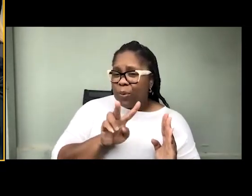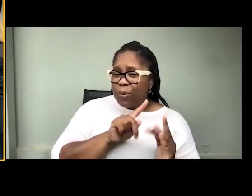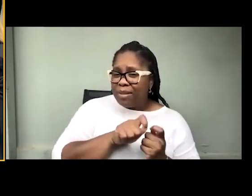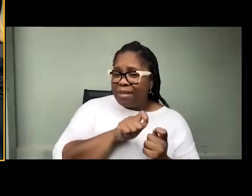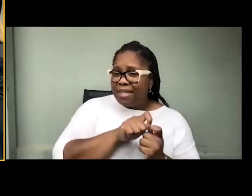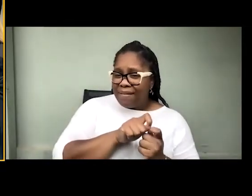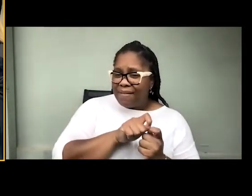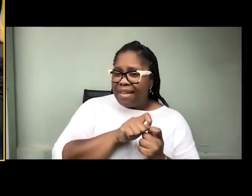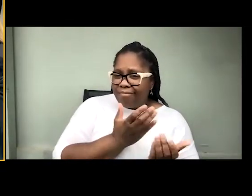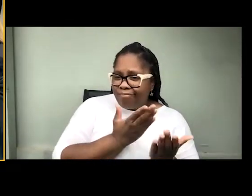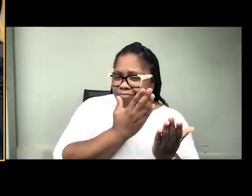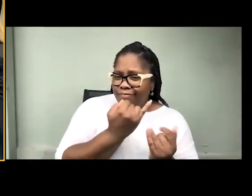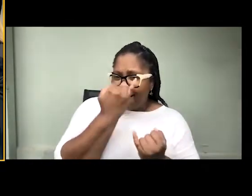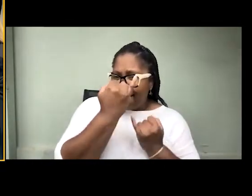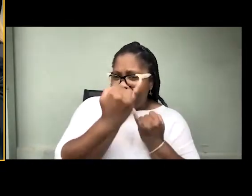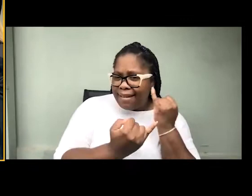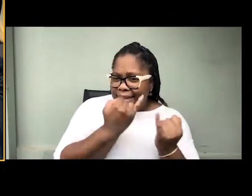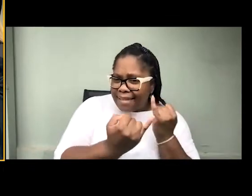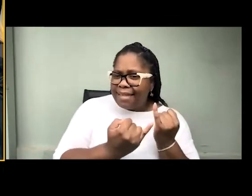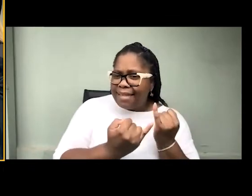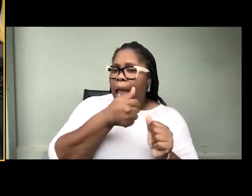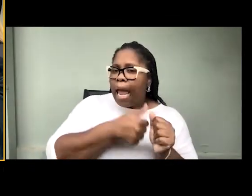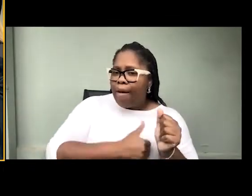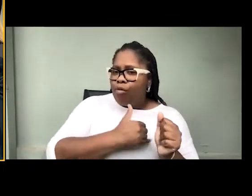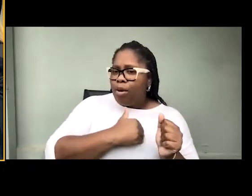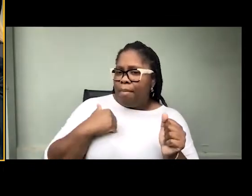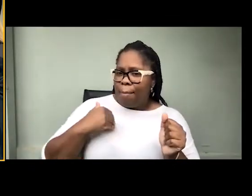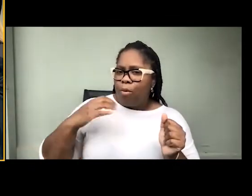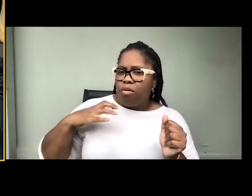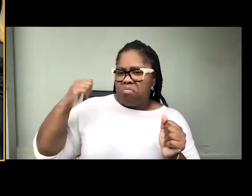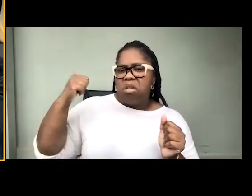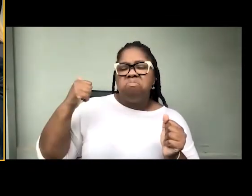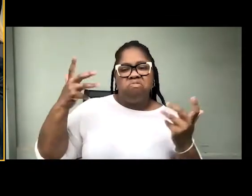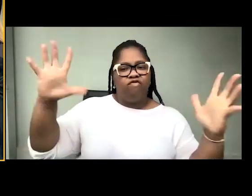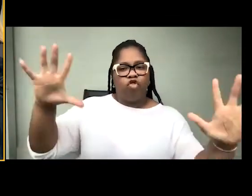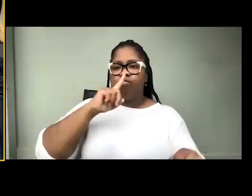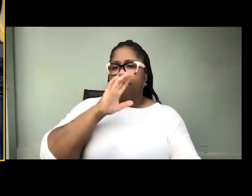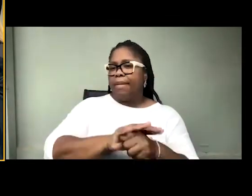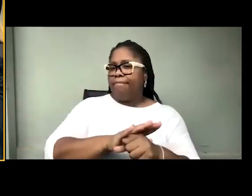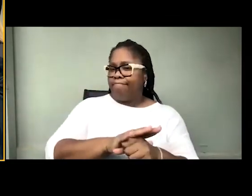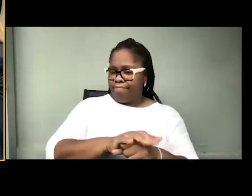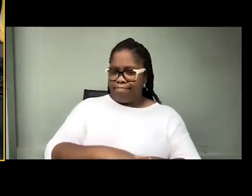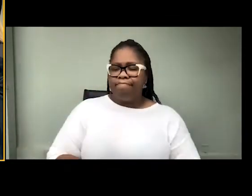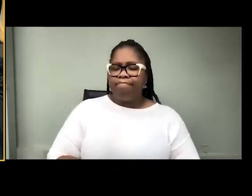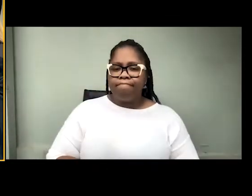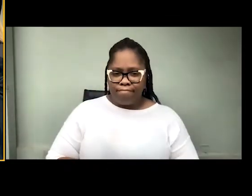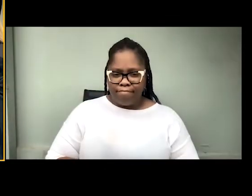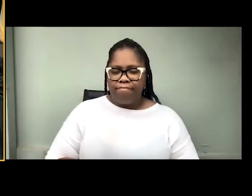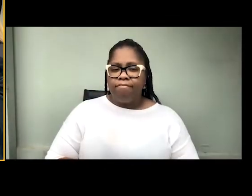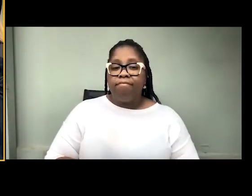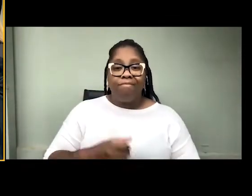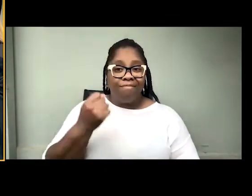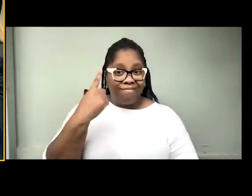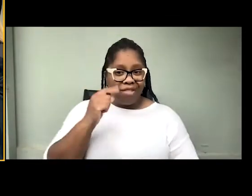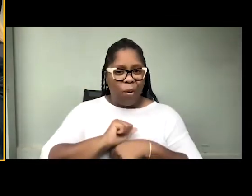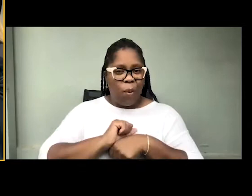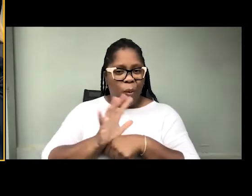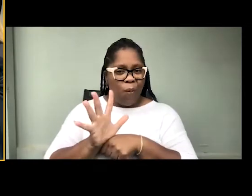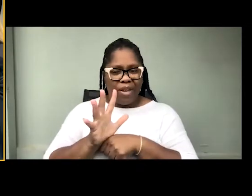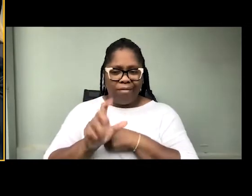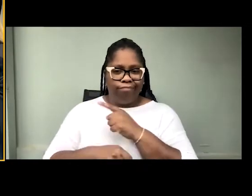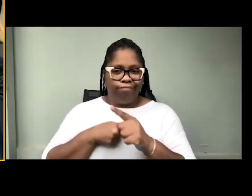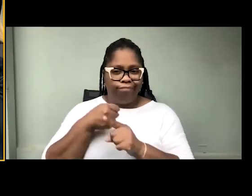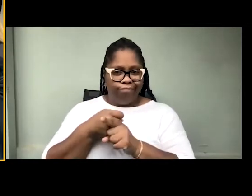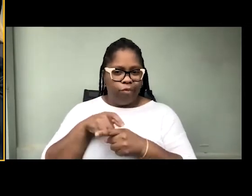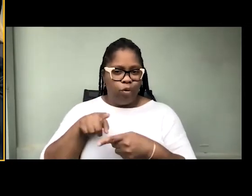that every member of the cabinet has committed to. And then also COVID-19 happened during this